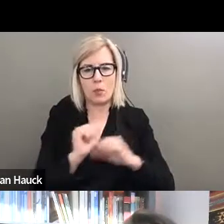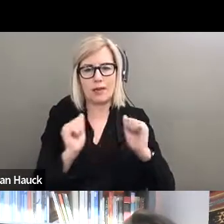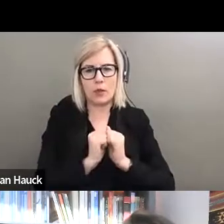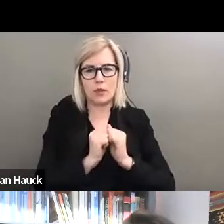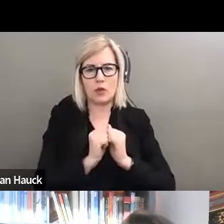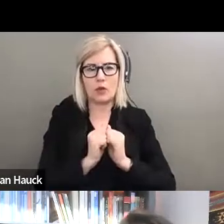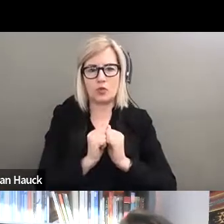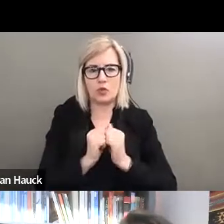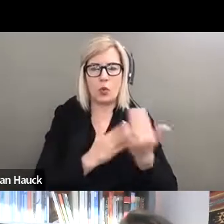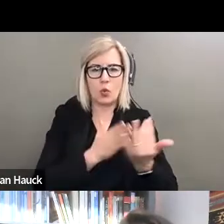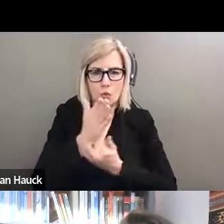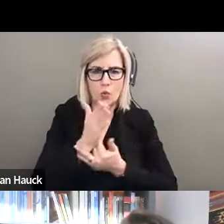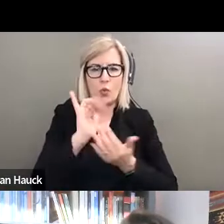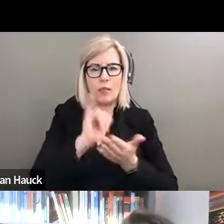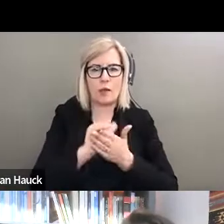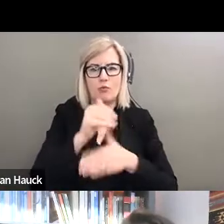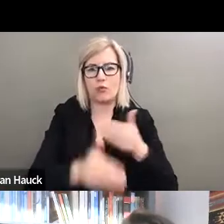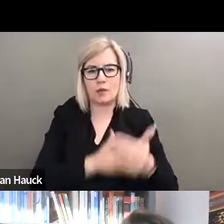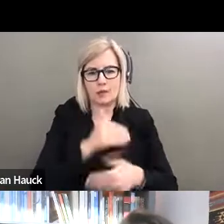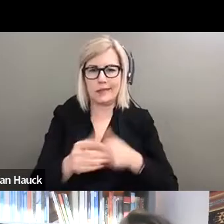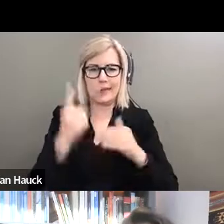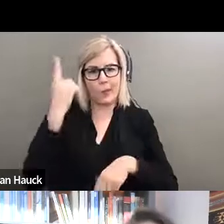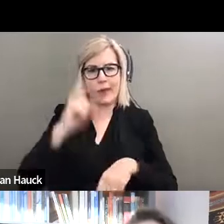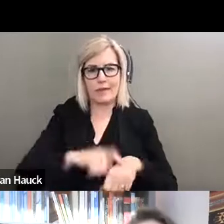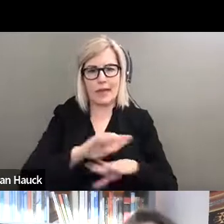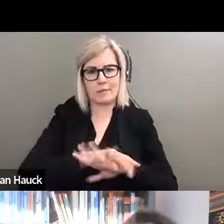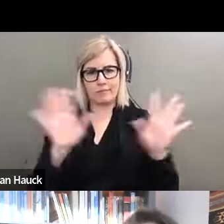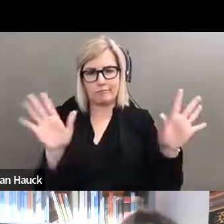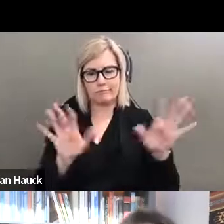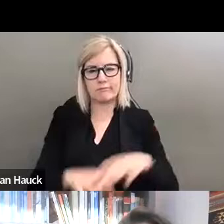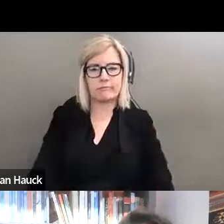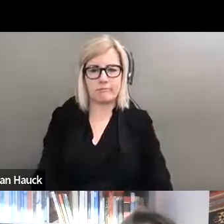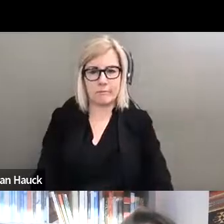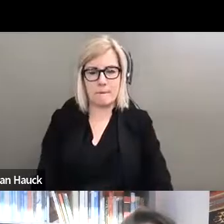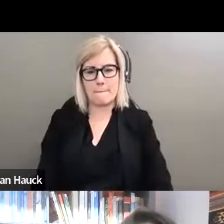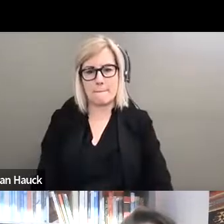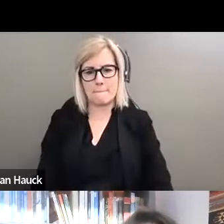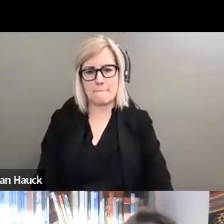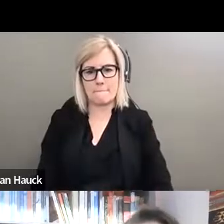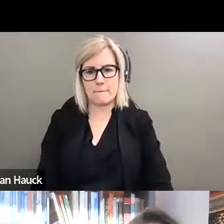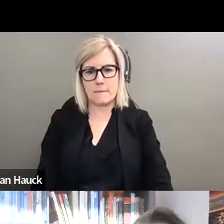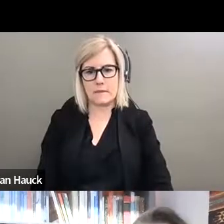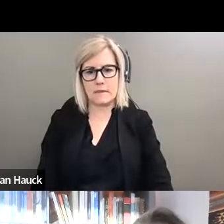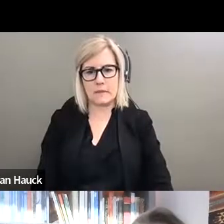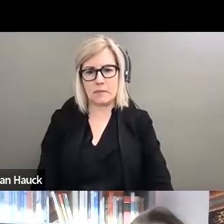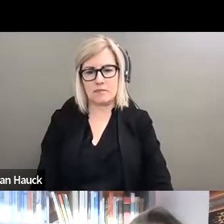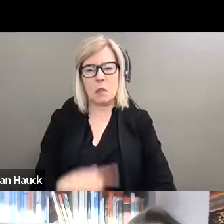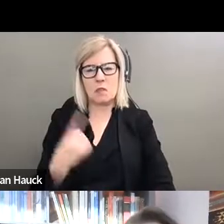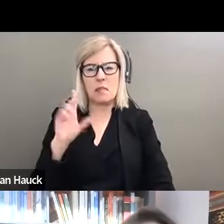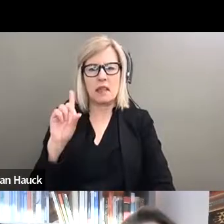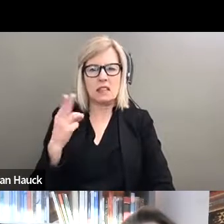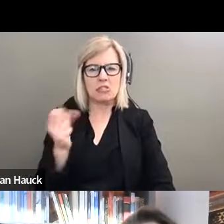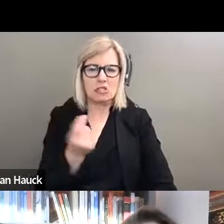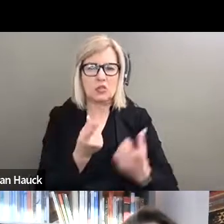go through the eligibility determination process and once for all of those programs. So it's something DHS is doing.